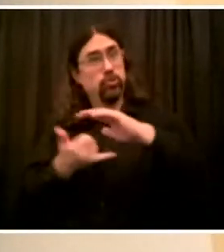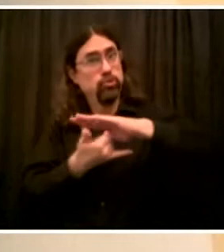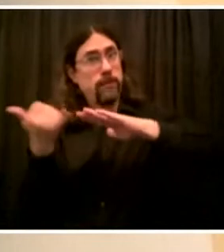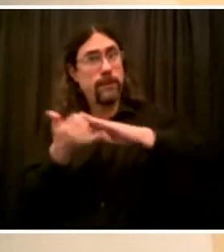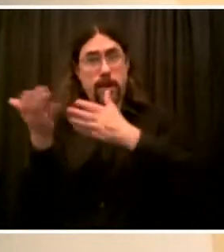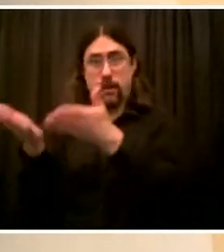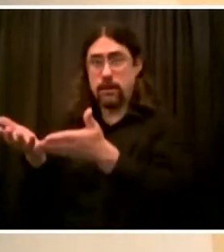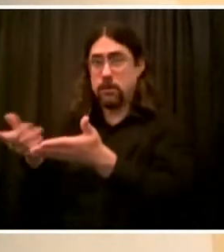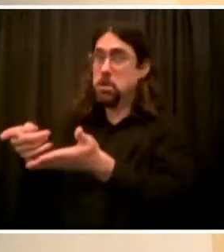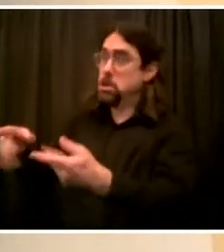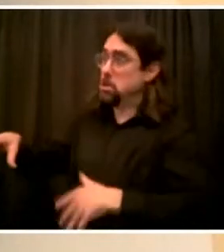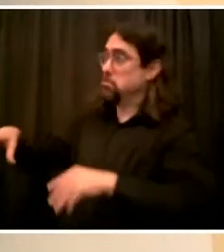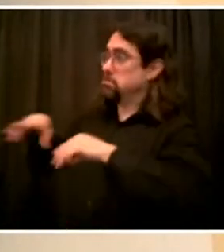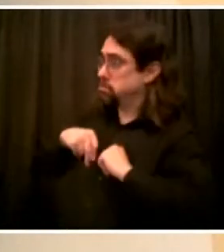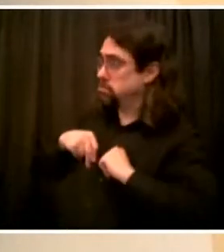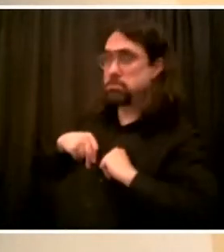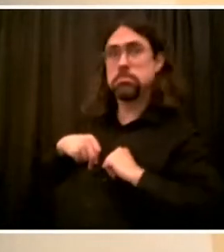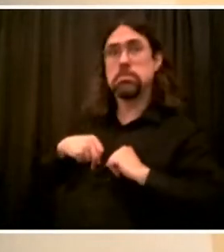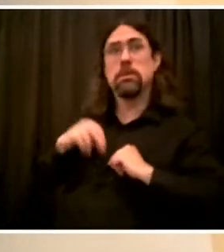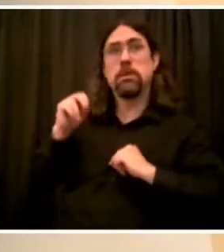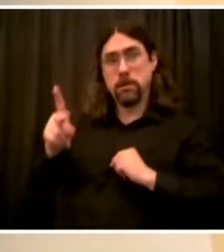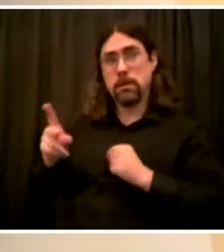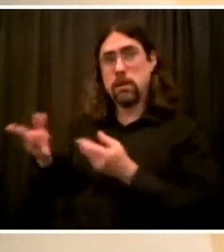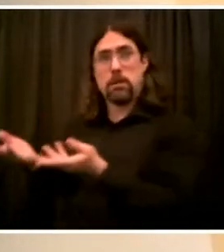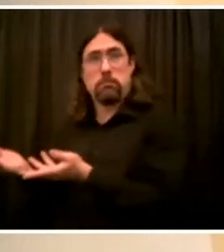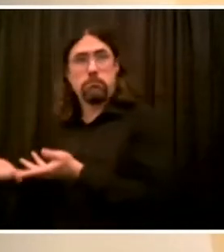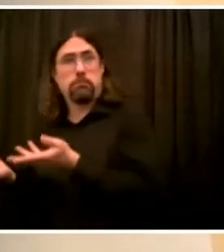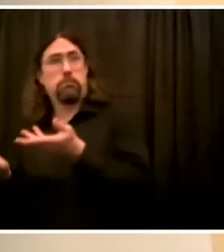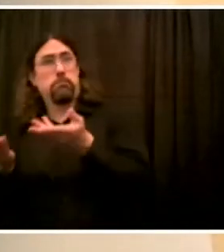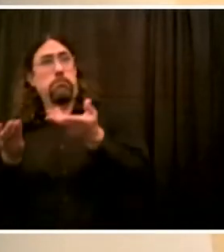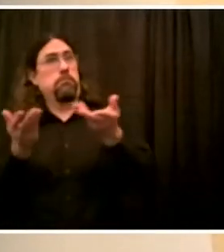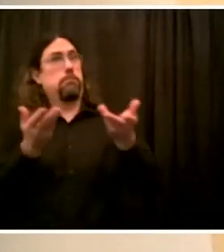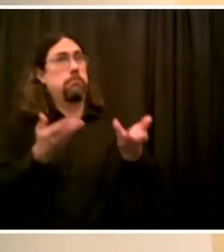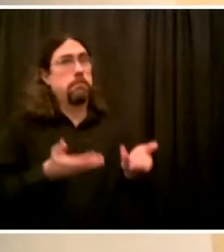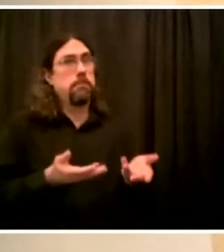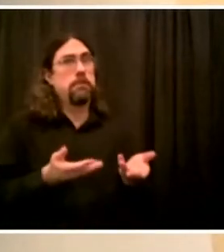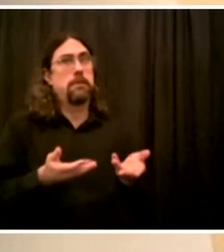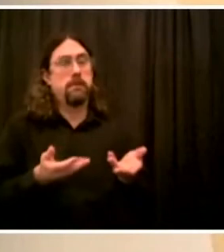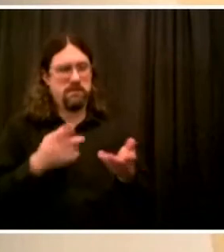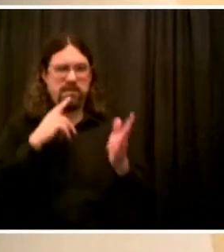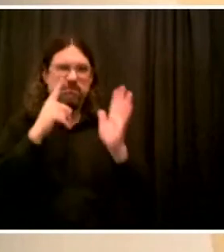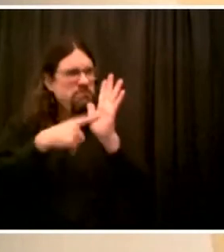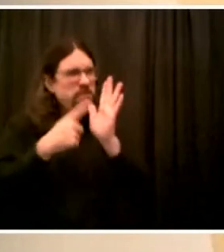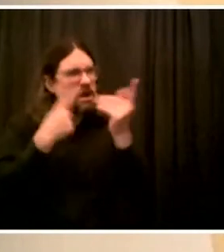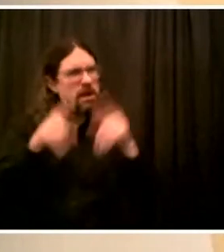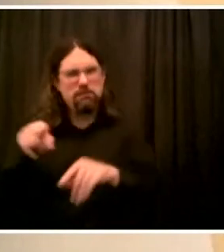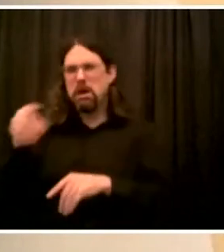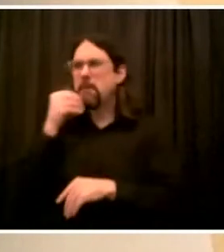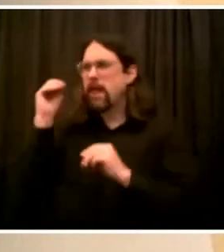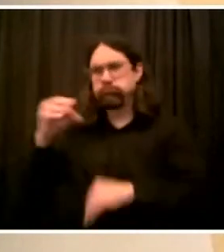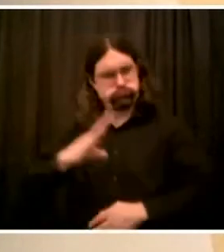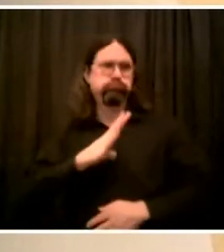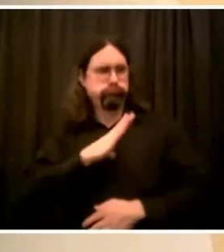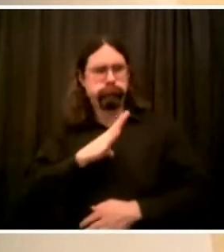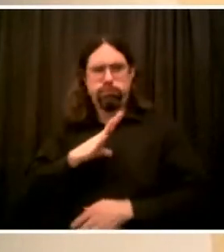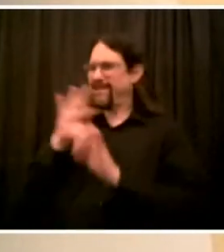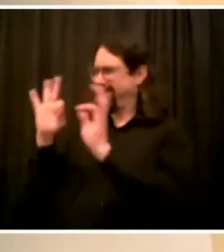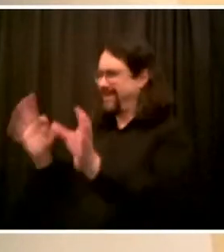actually a step forward in helping rebuild trust with people who have fallen through every social safety net.